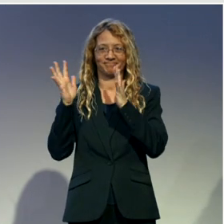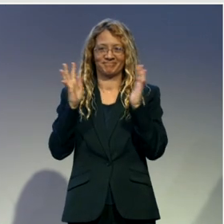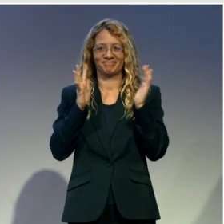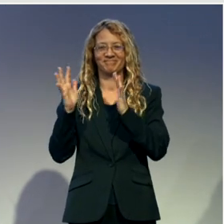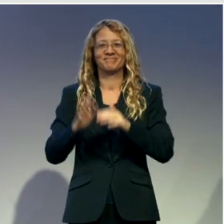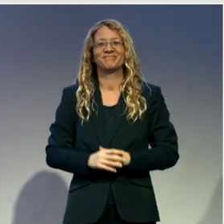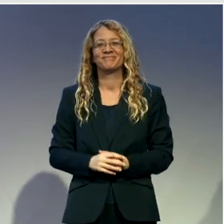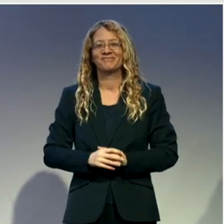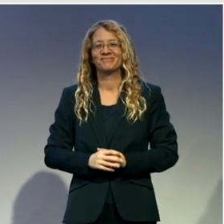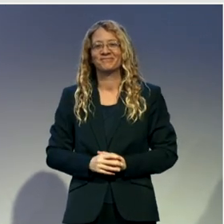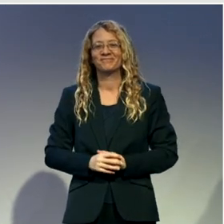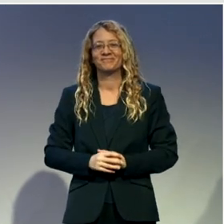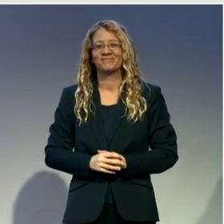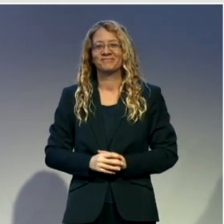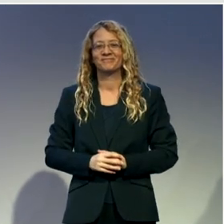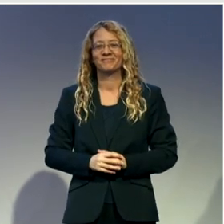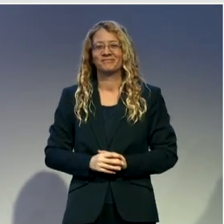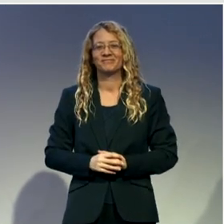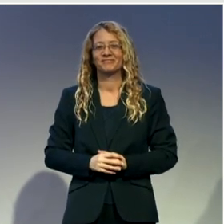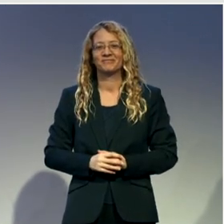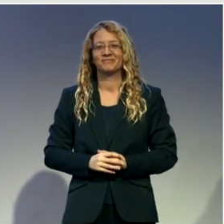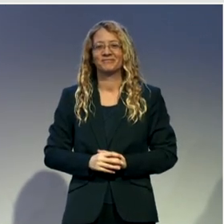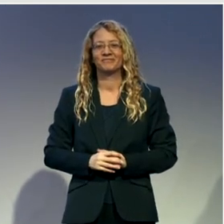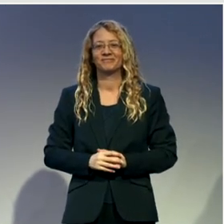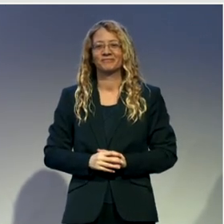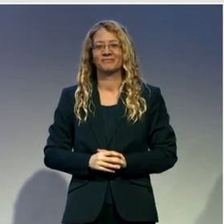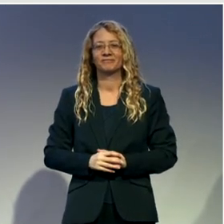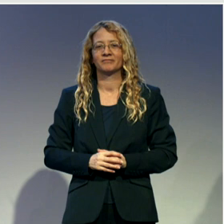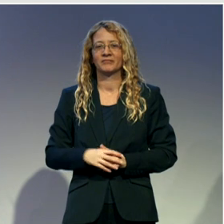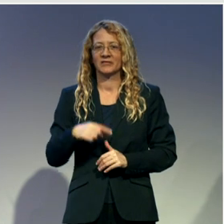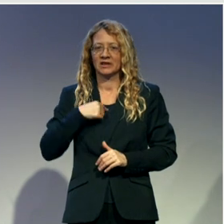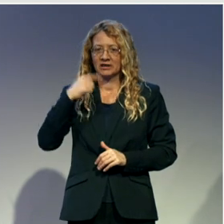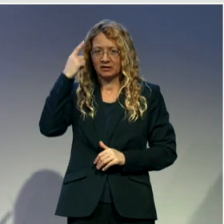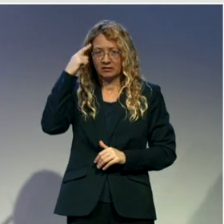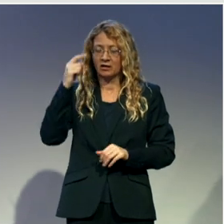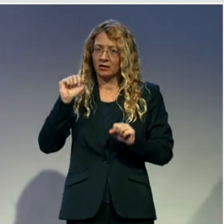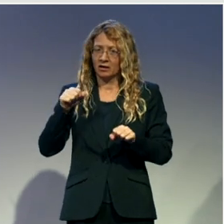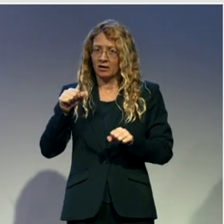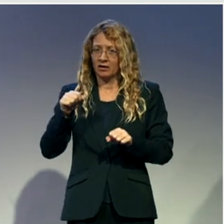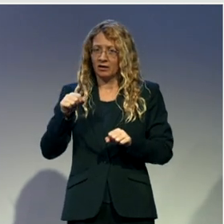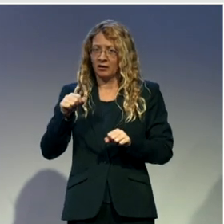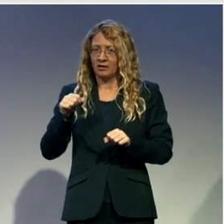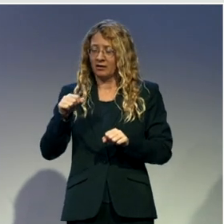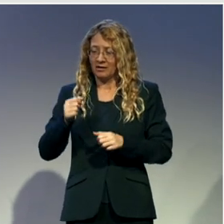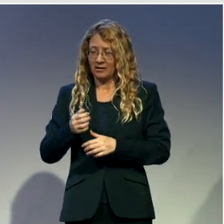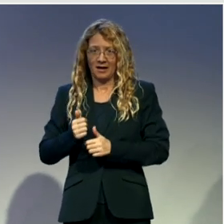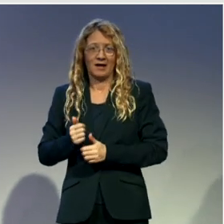Amazing. Of us who are visually enabled. So this show.